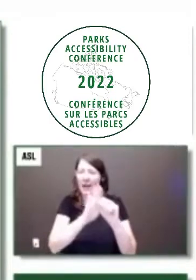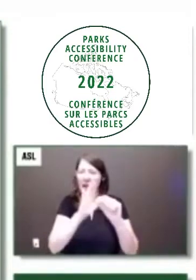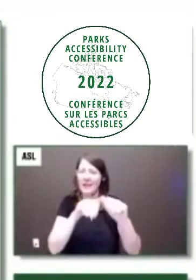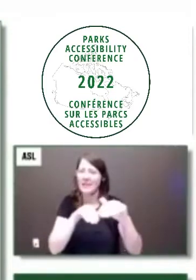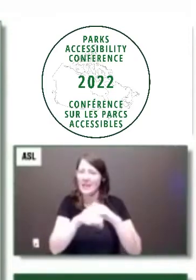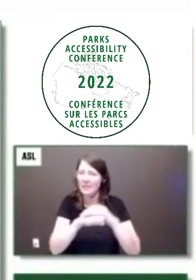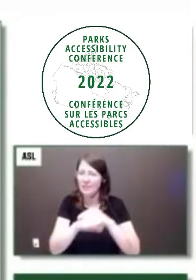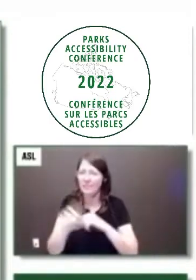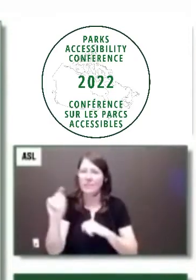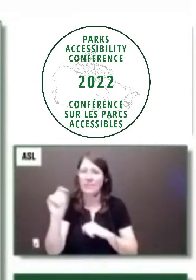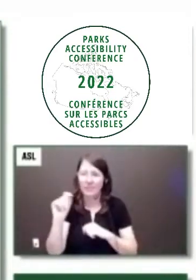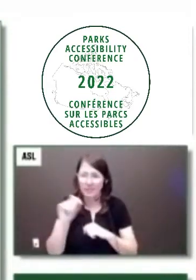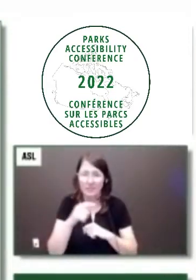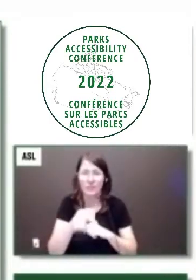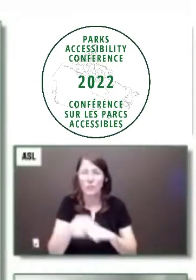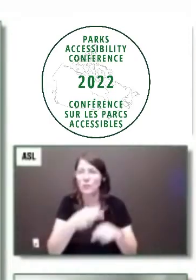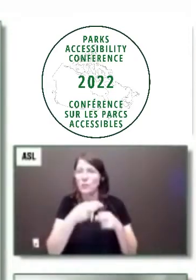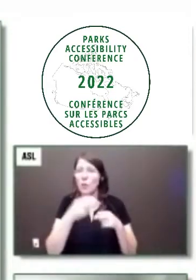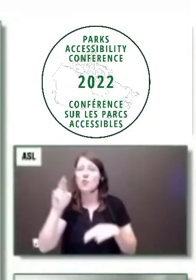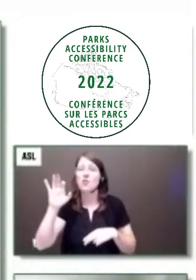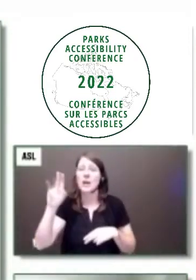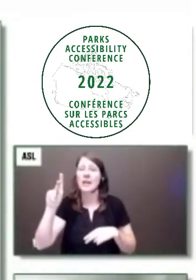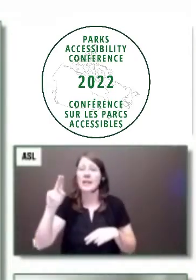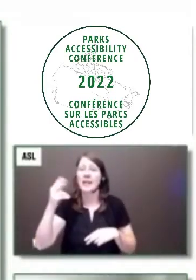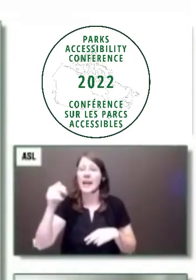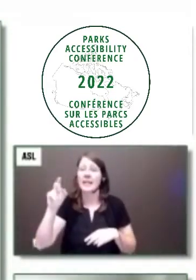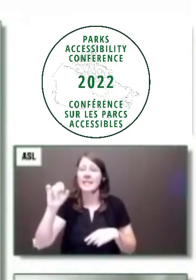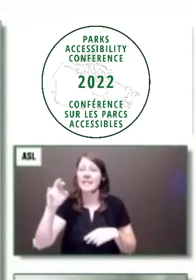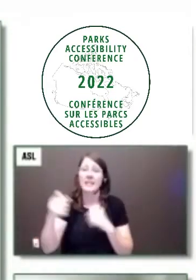Foundation. Welcome, Lucy.